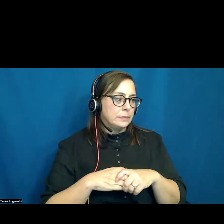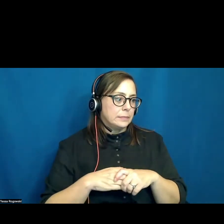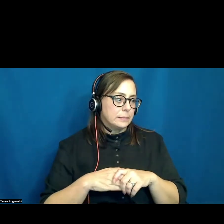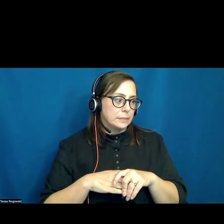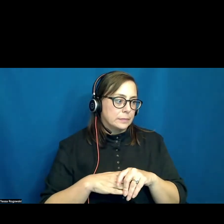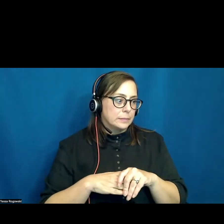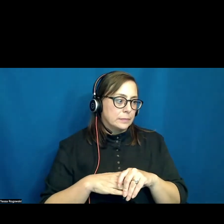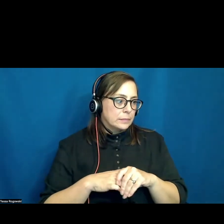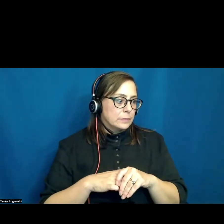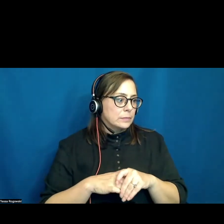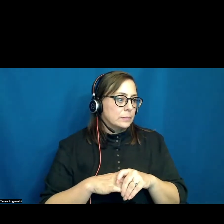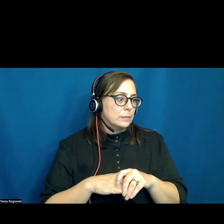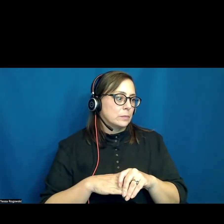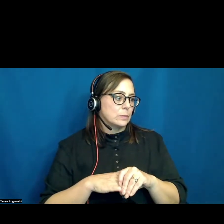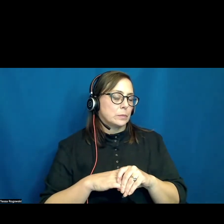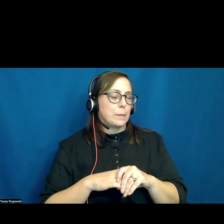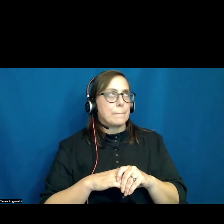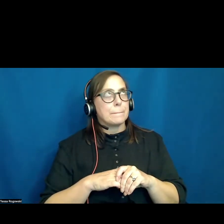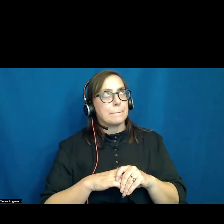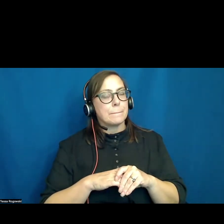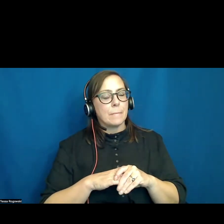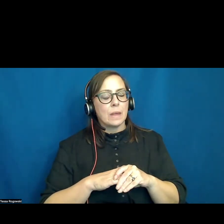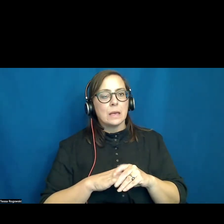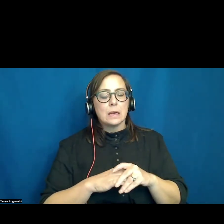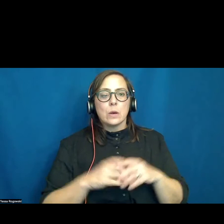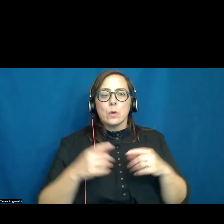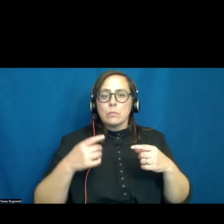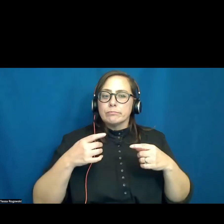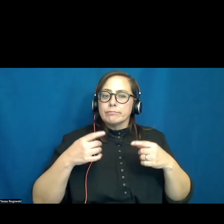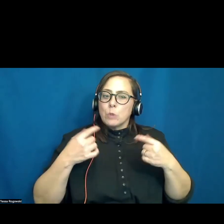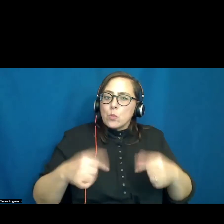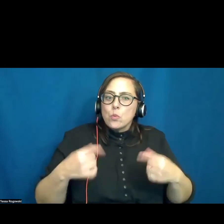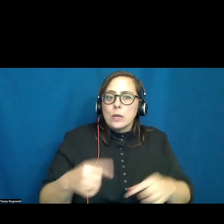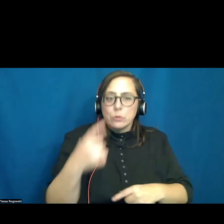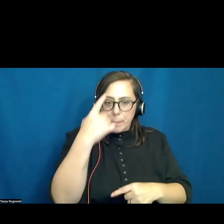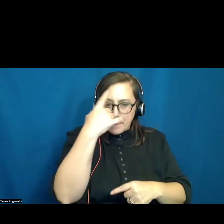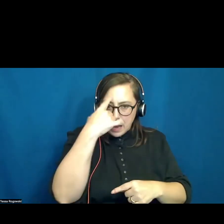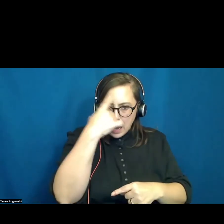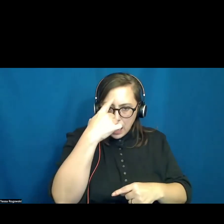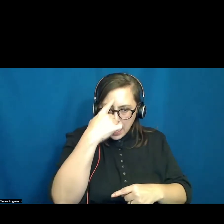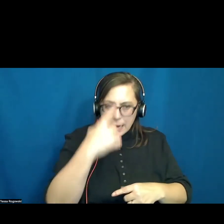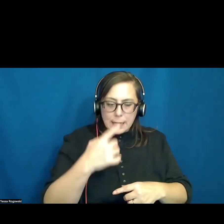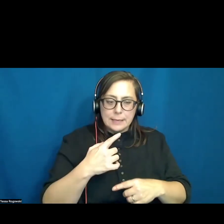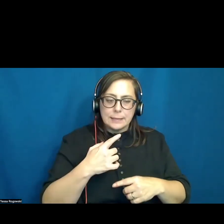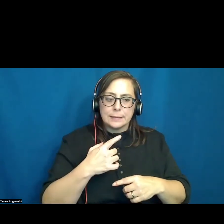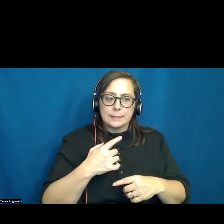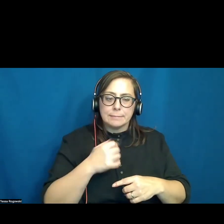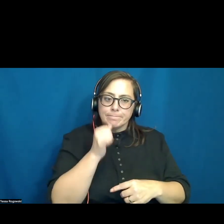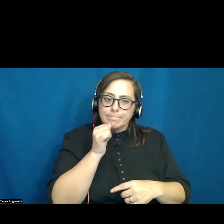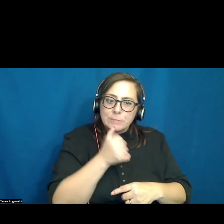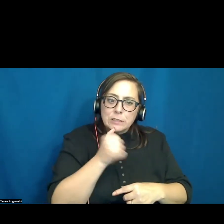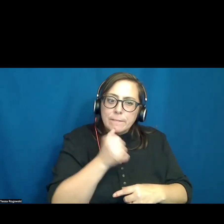I think the suffering mind, can maybe have insights